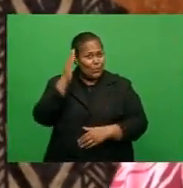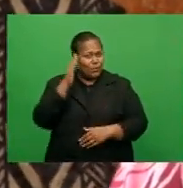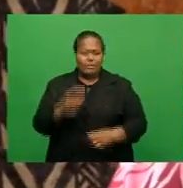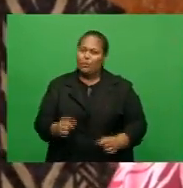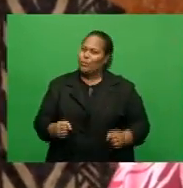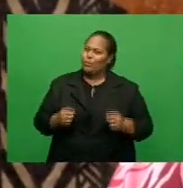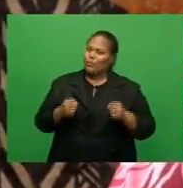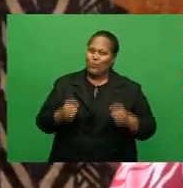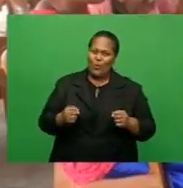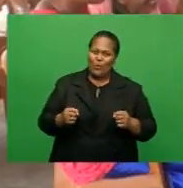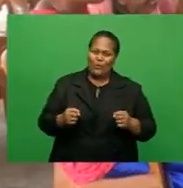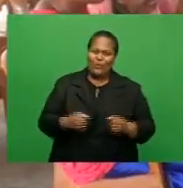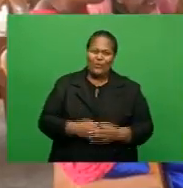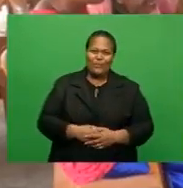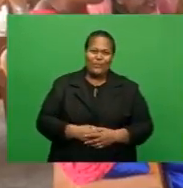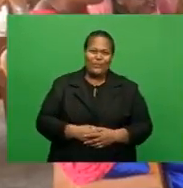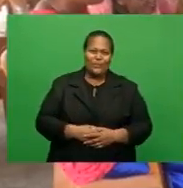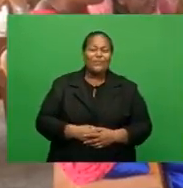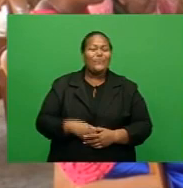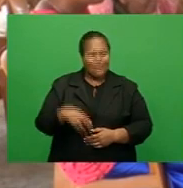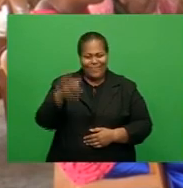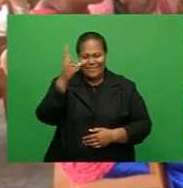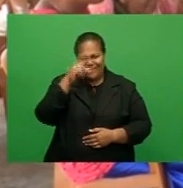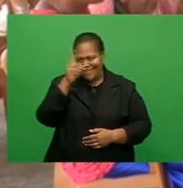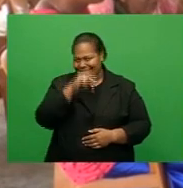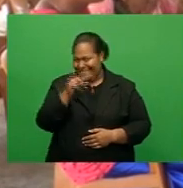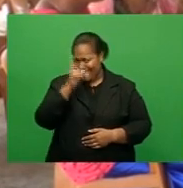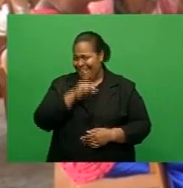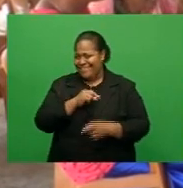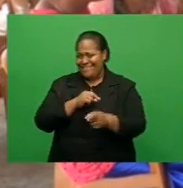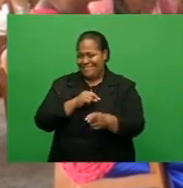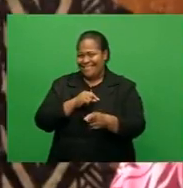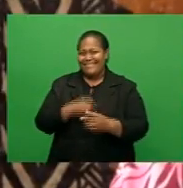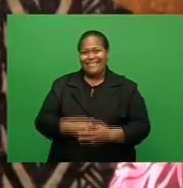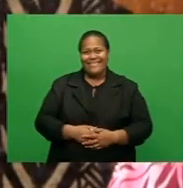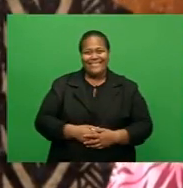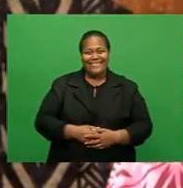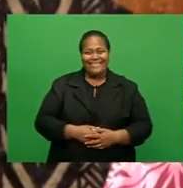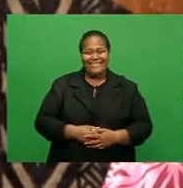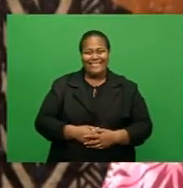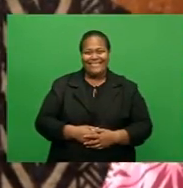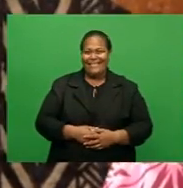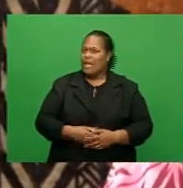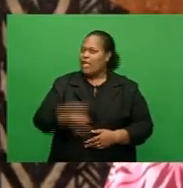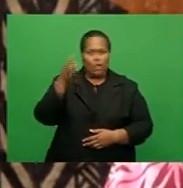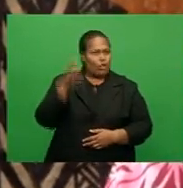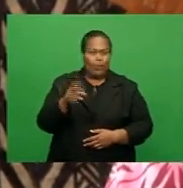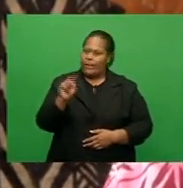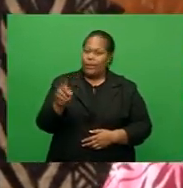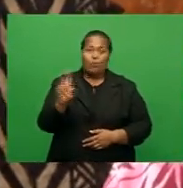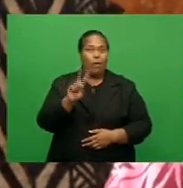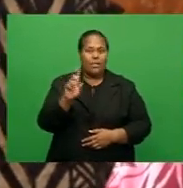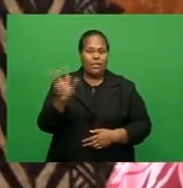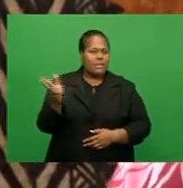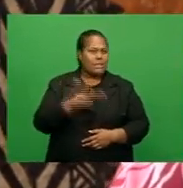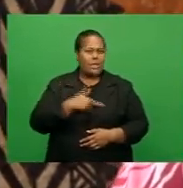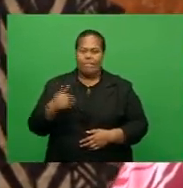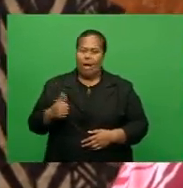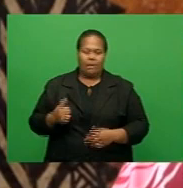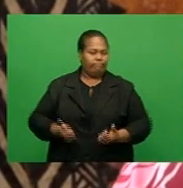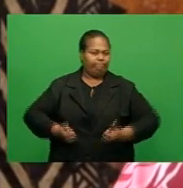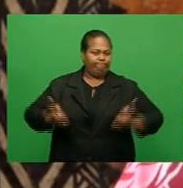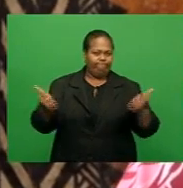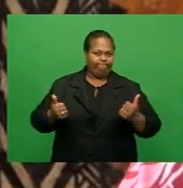strong, they are capable, and they do not deserve any stigma, but rather